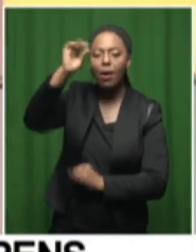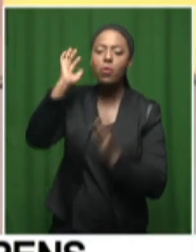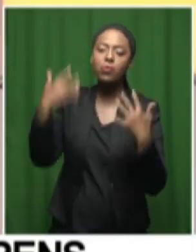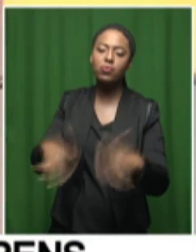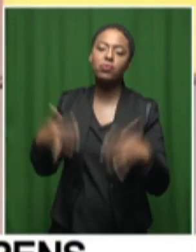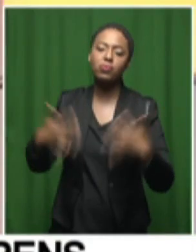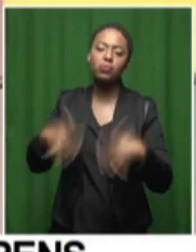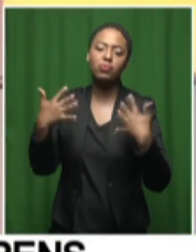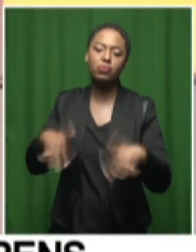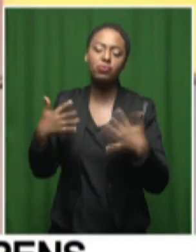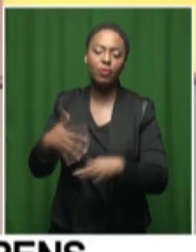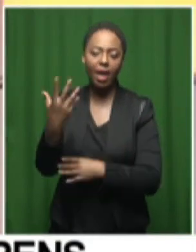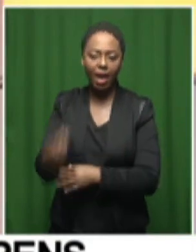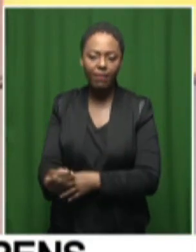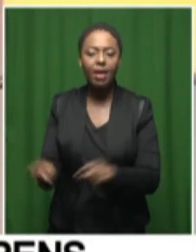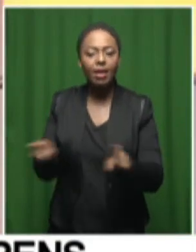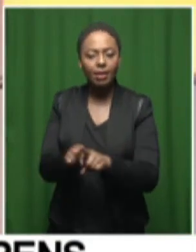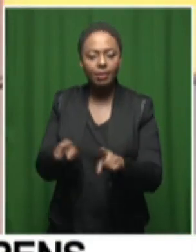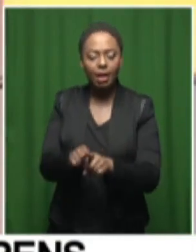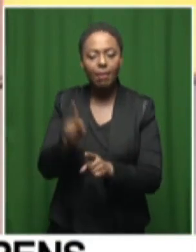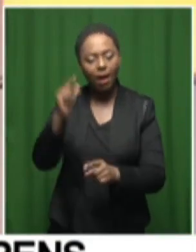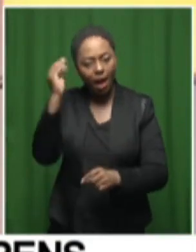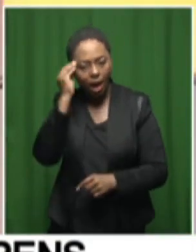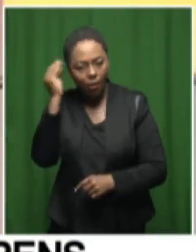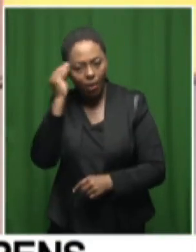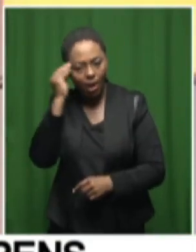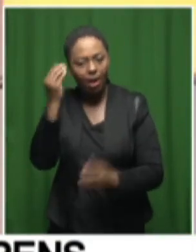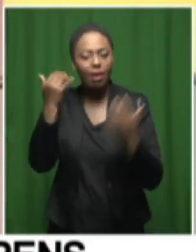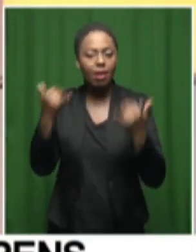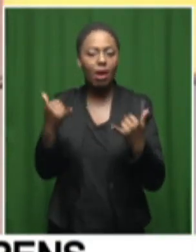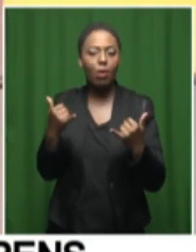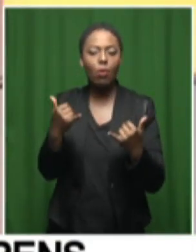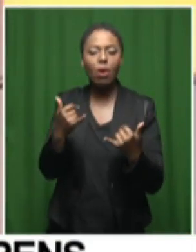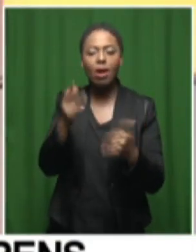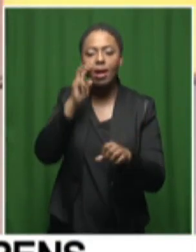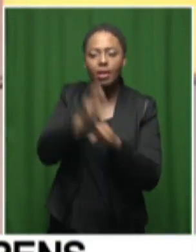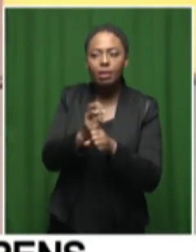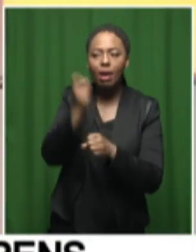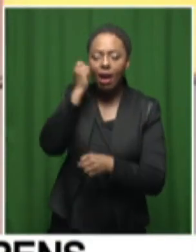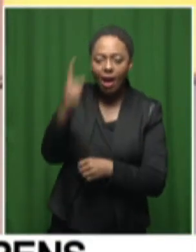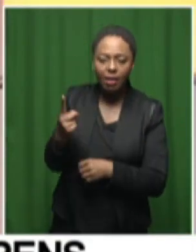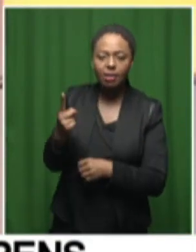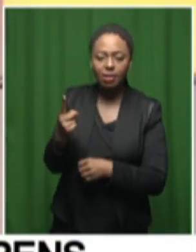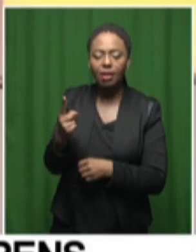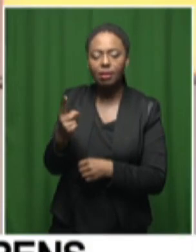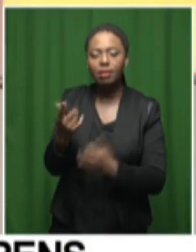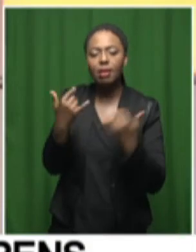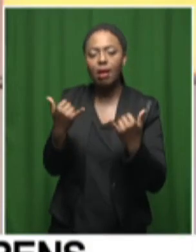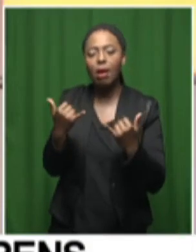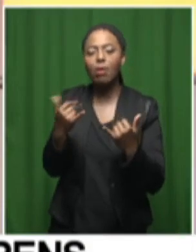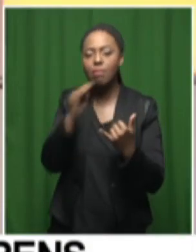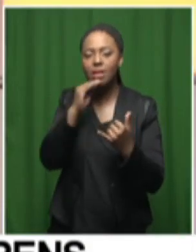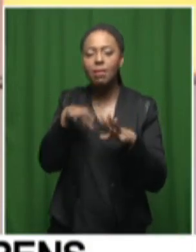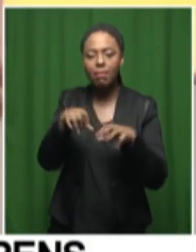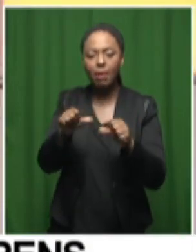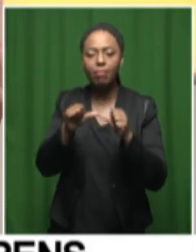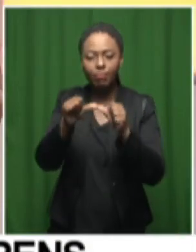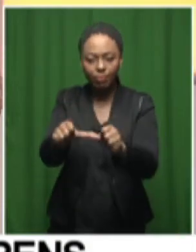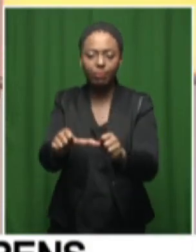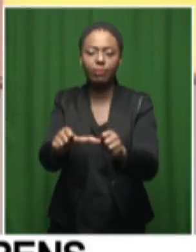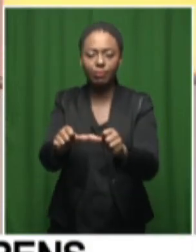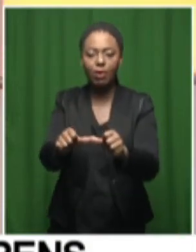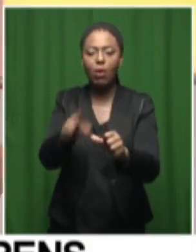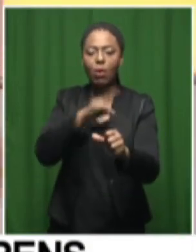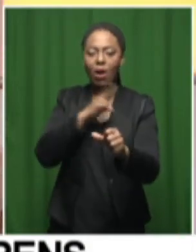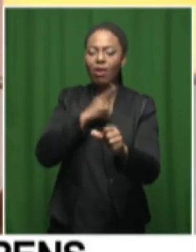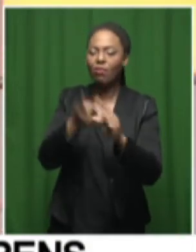but also they are aware of some of the hurdles that they need to essentially pick up as batons and run the relay that was left